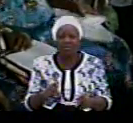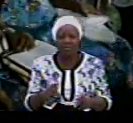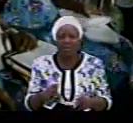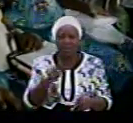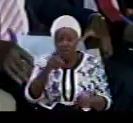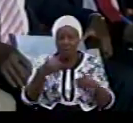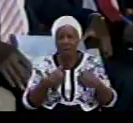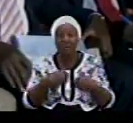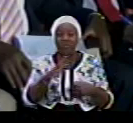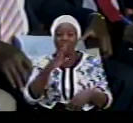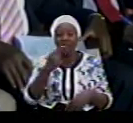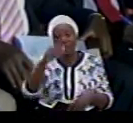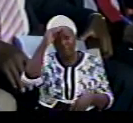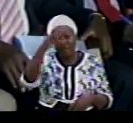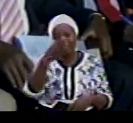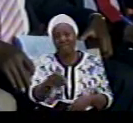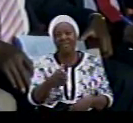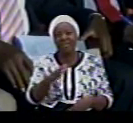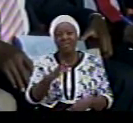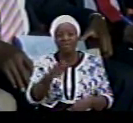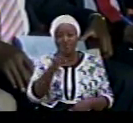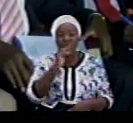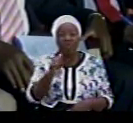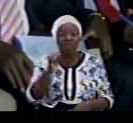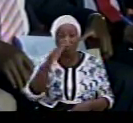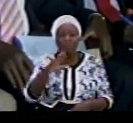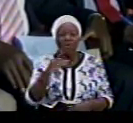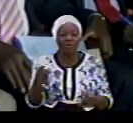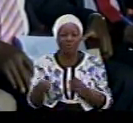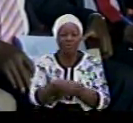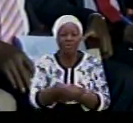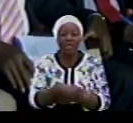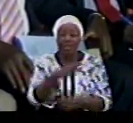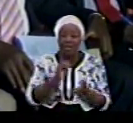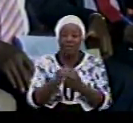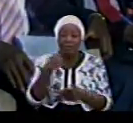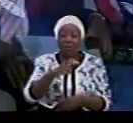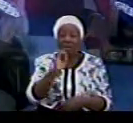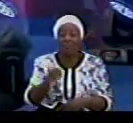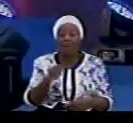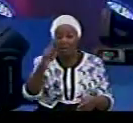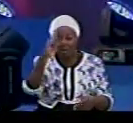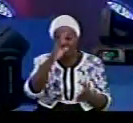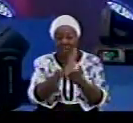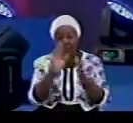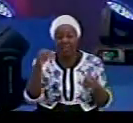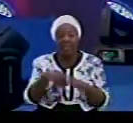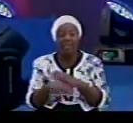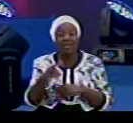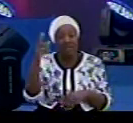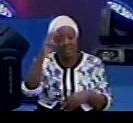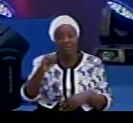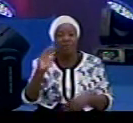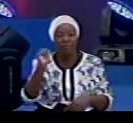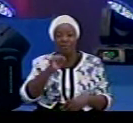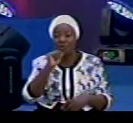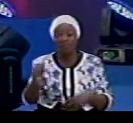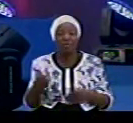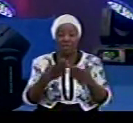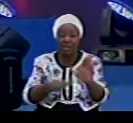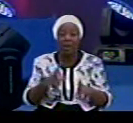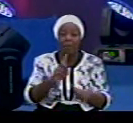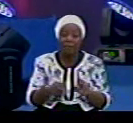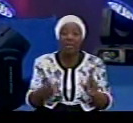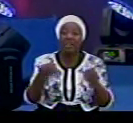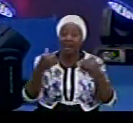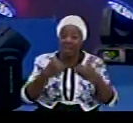today. You are the woman today. That whosoever believeth in him will not perish but